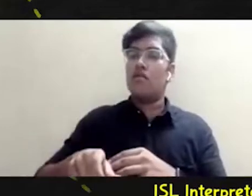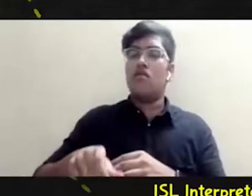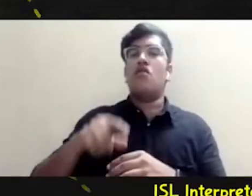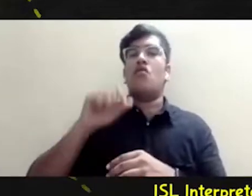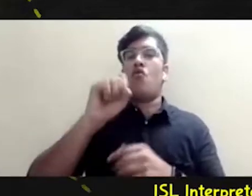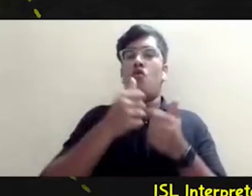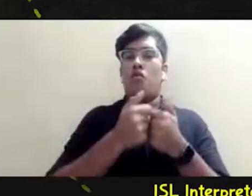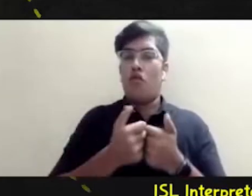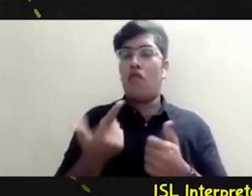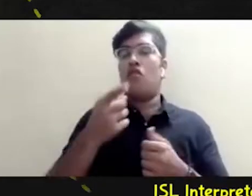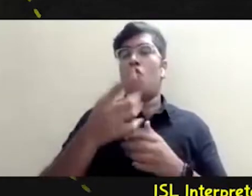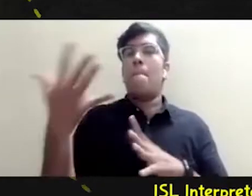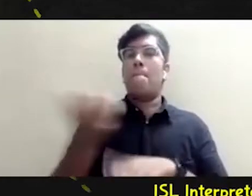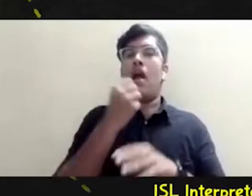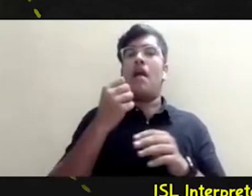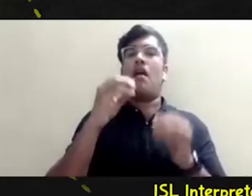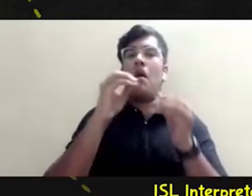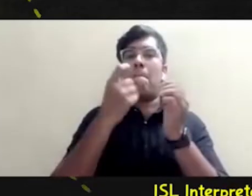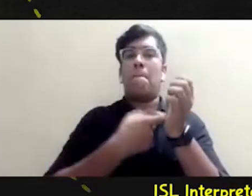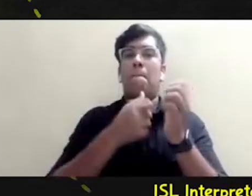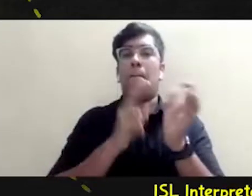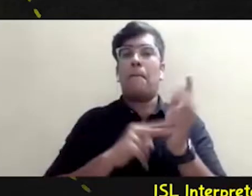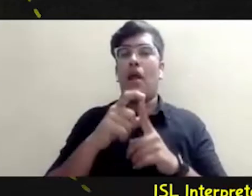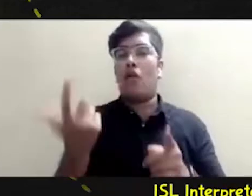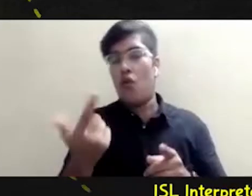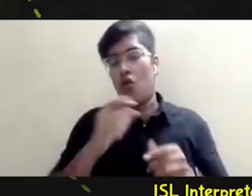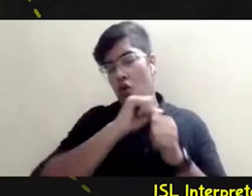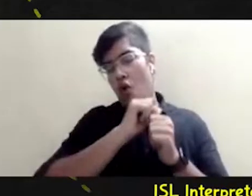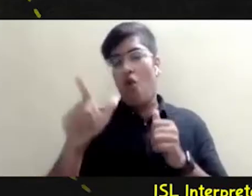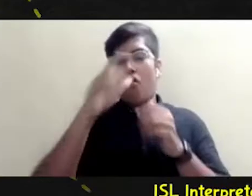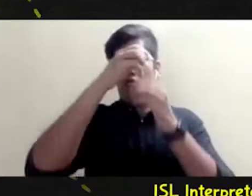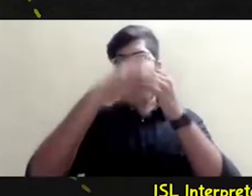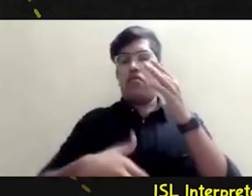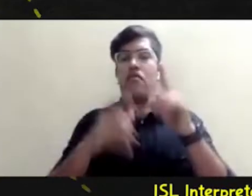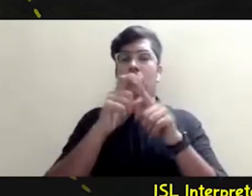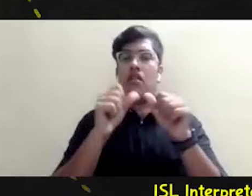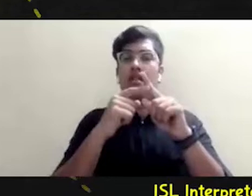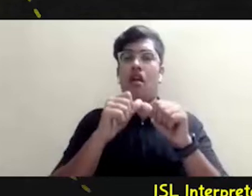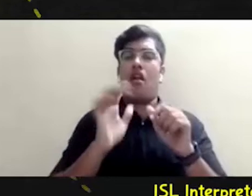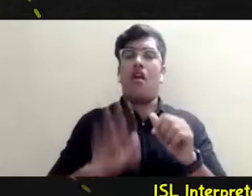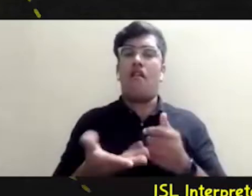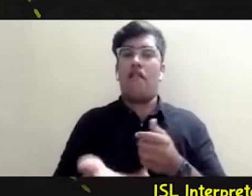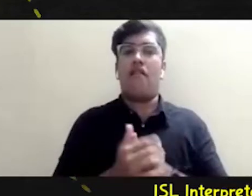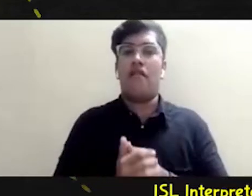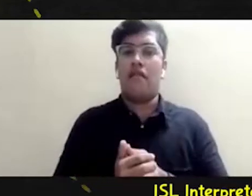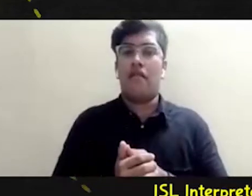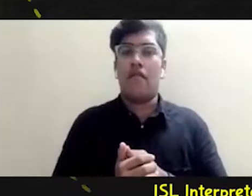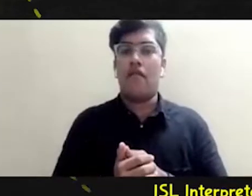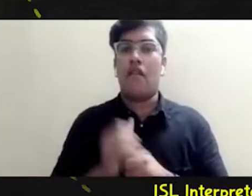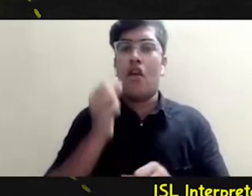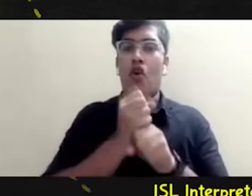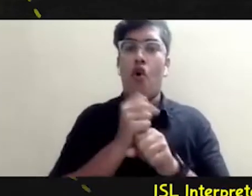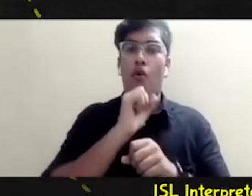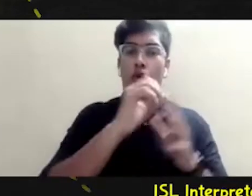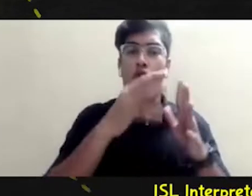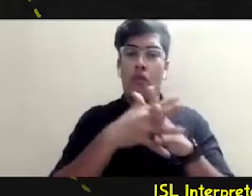what brand of condom that they prefer. This is not just on e-commerce platforms. This happens on government websites